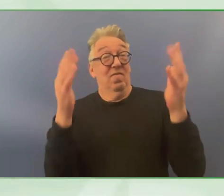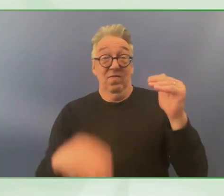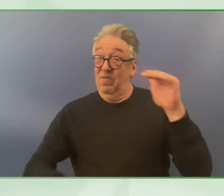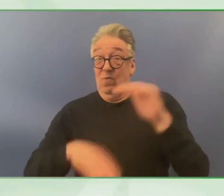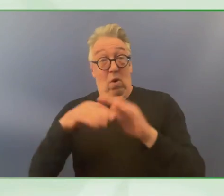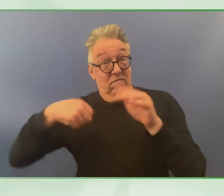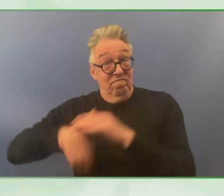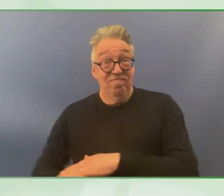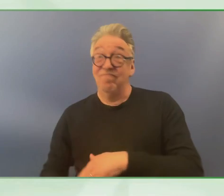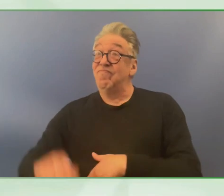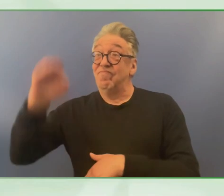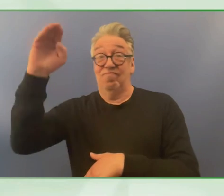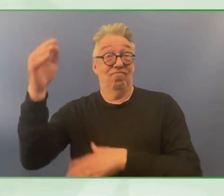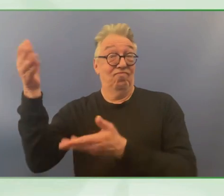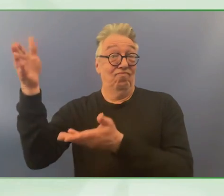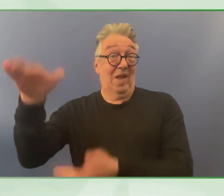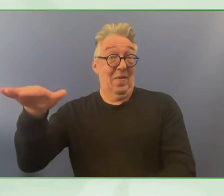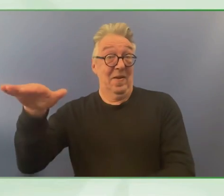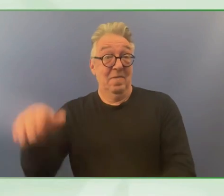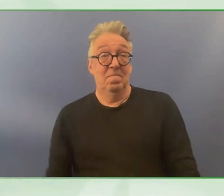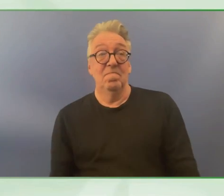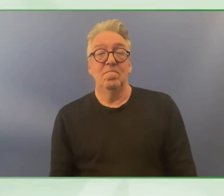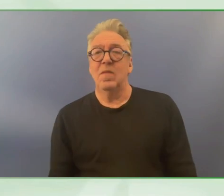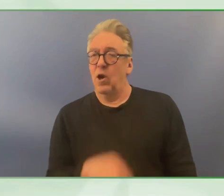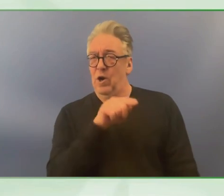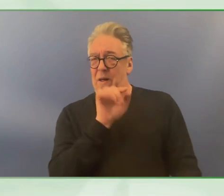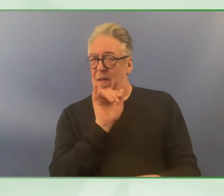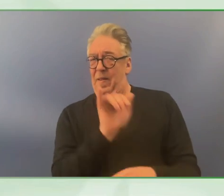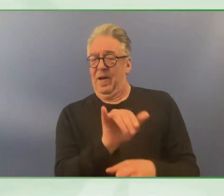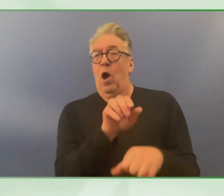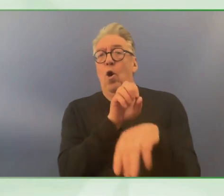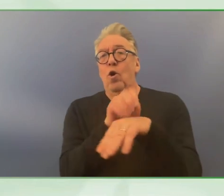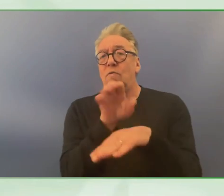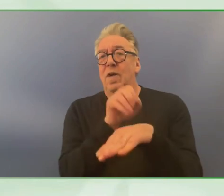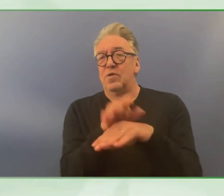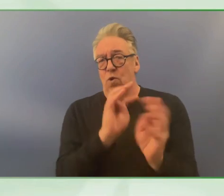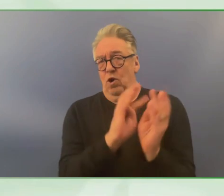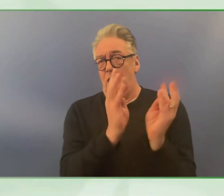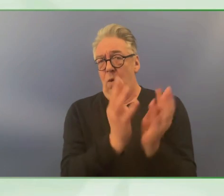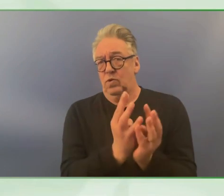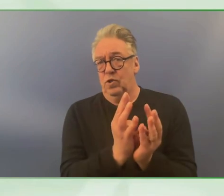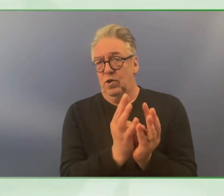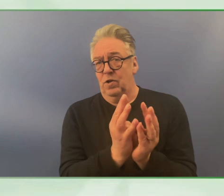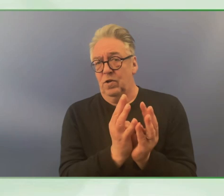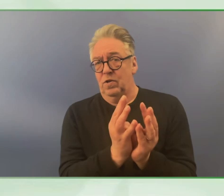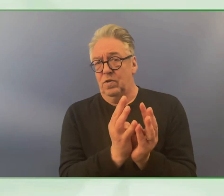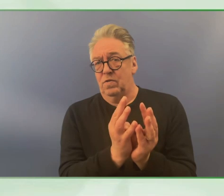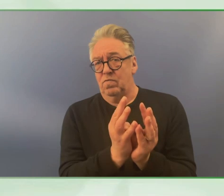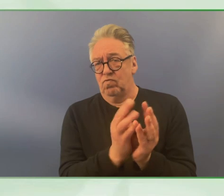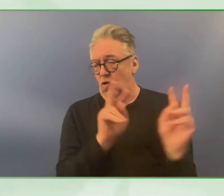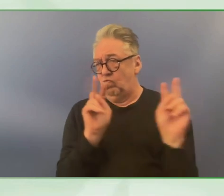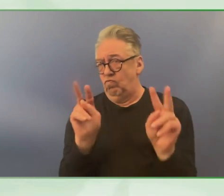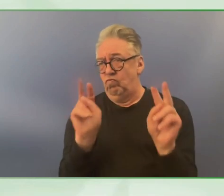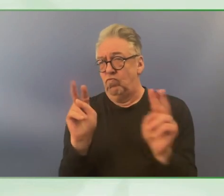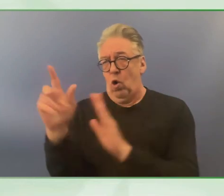And so this consultative council will follow with attention the law,